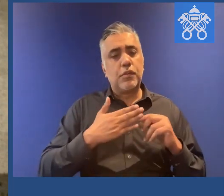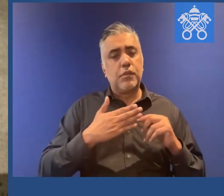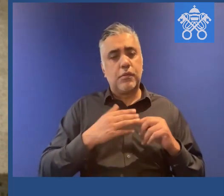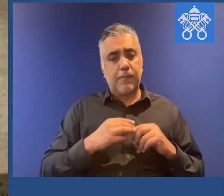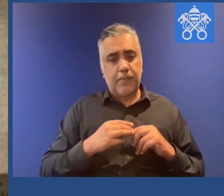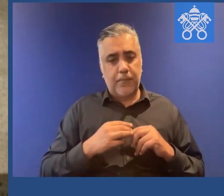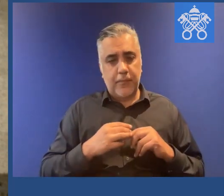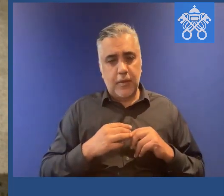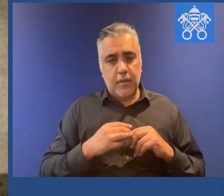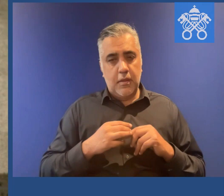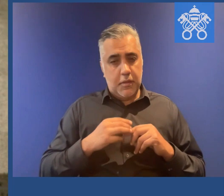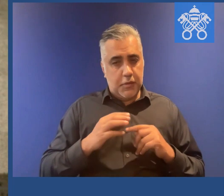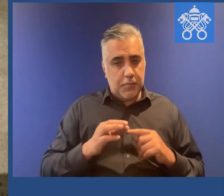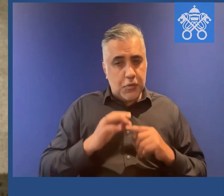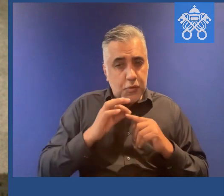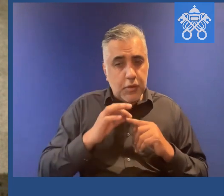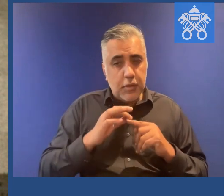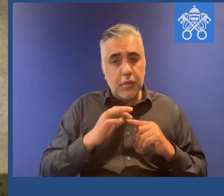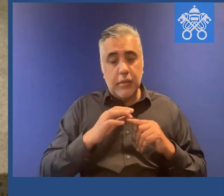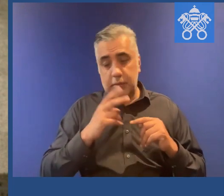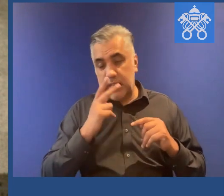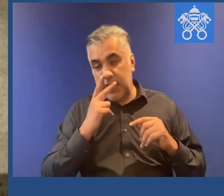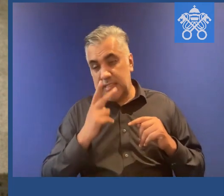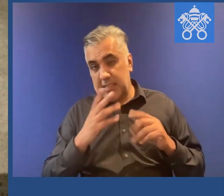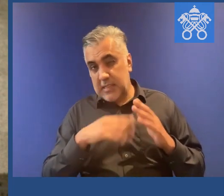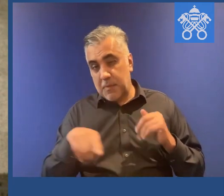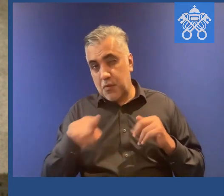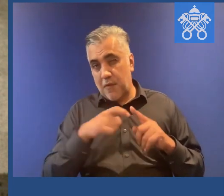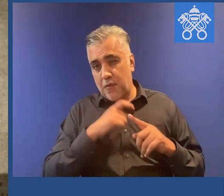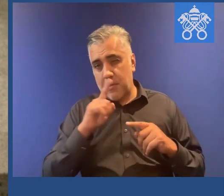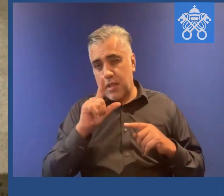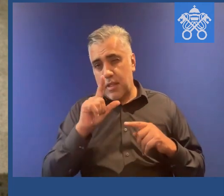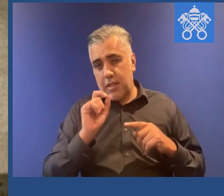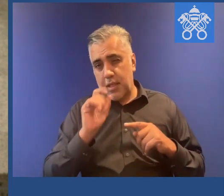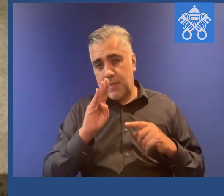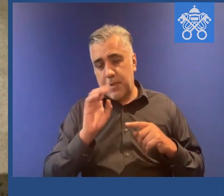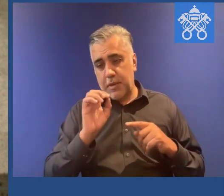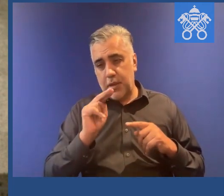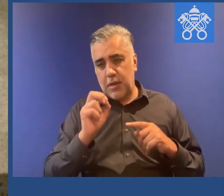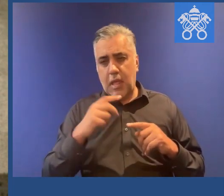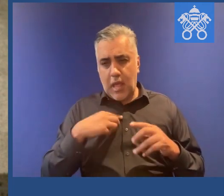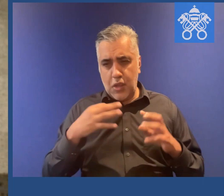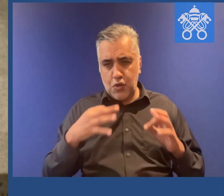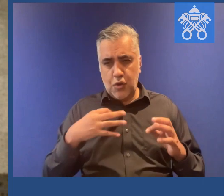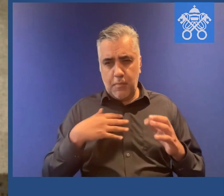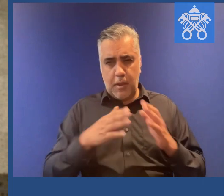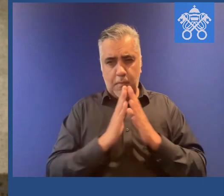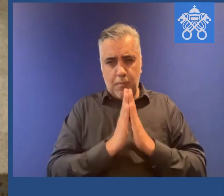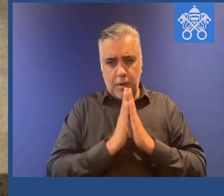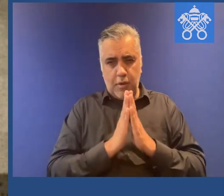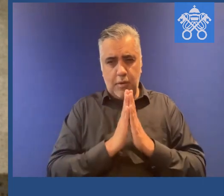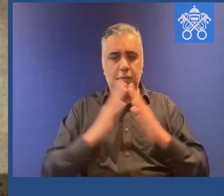origin. In particular, since I see that some of you are from Lebanon, I assure you of my prayers